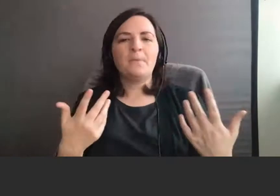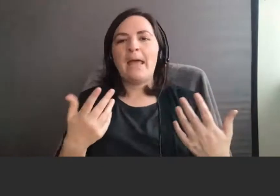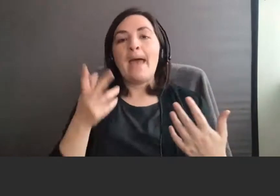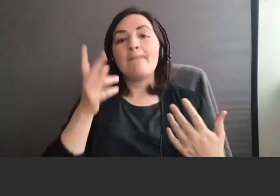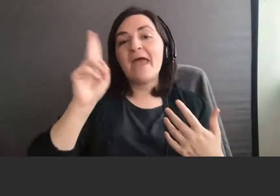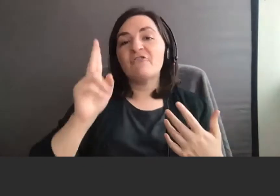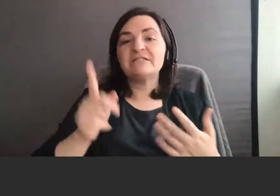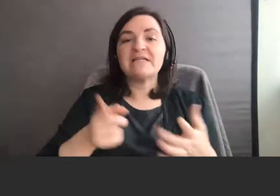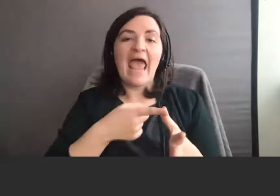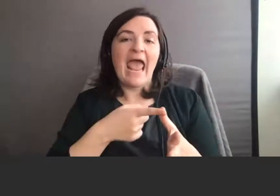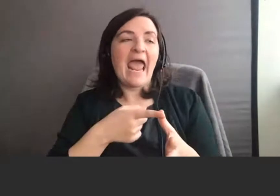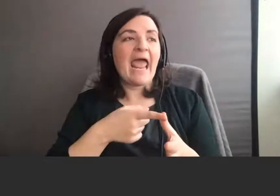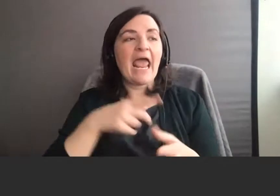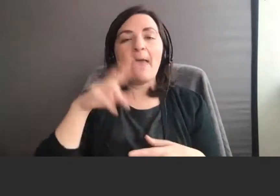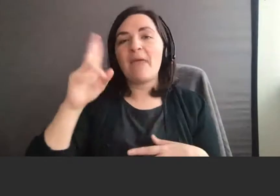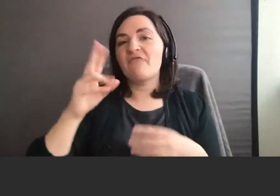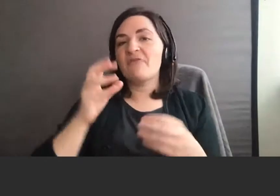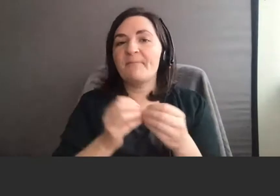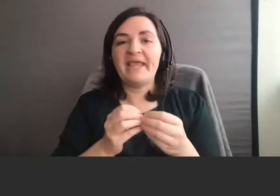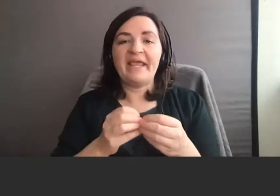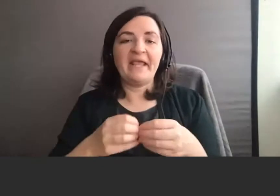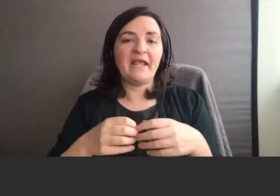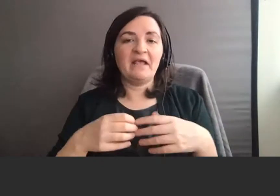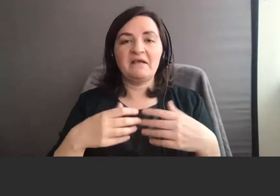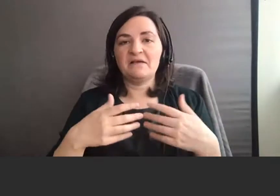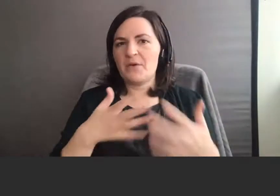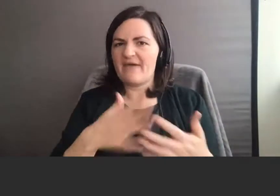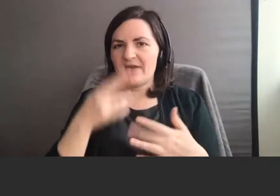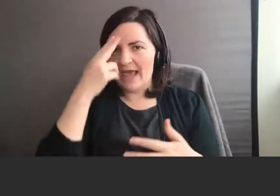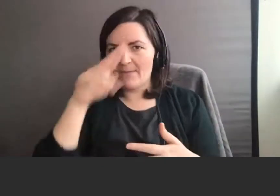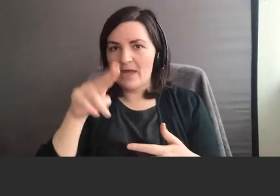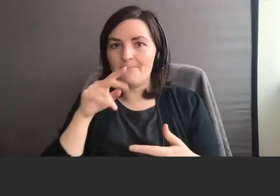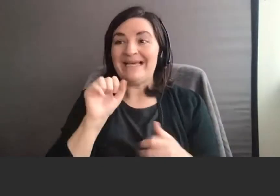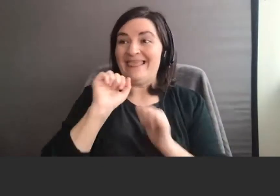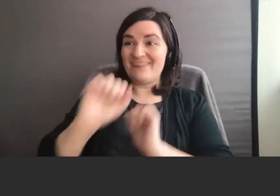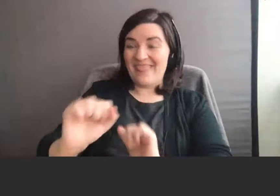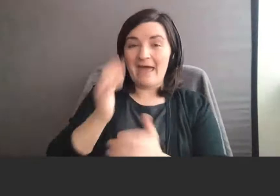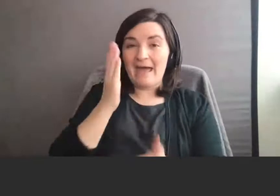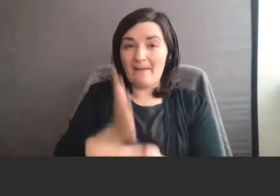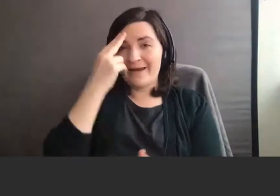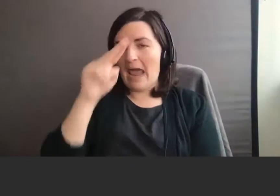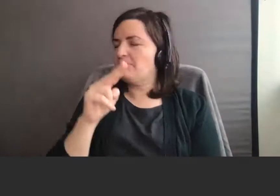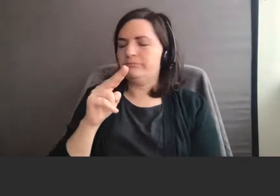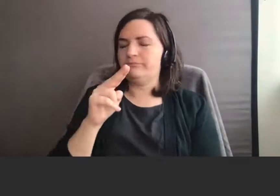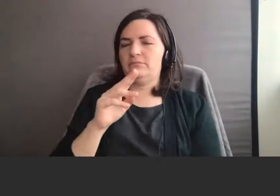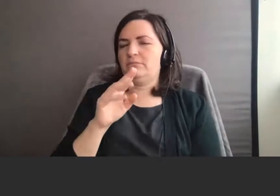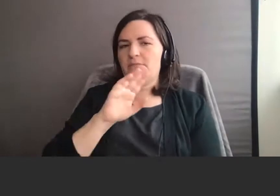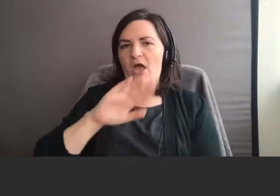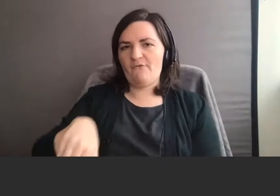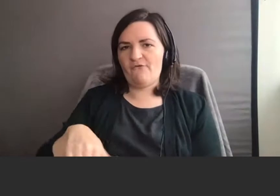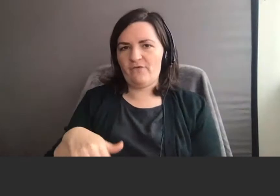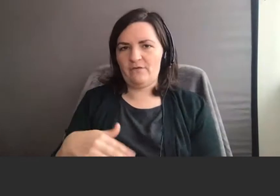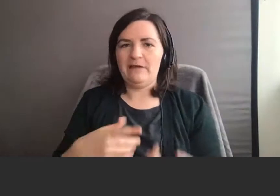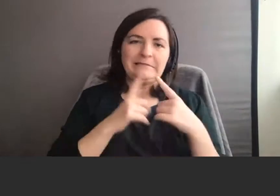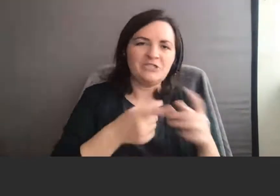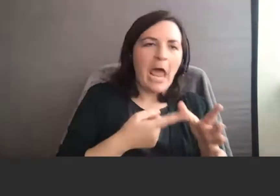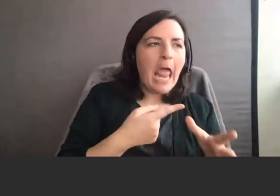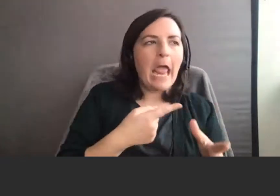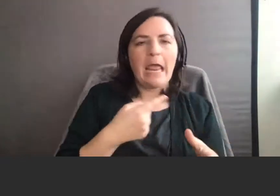parent A, parent B, parent C, or teacher A,